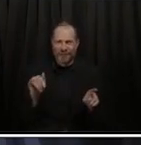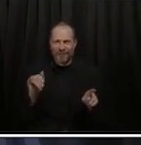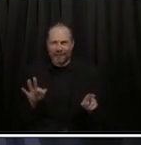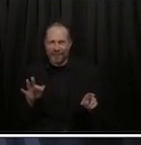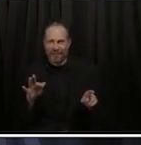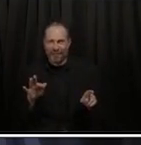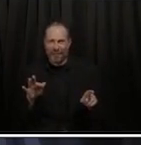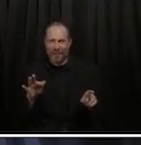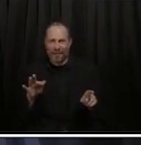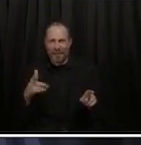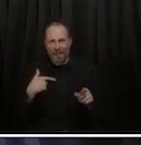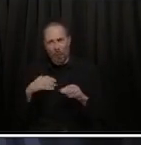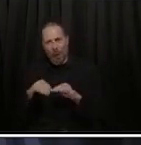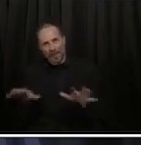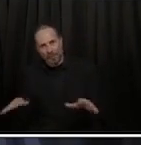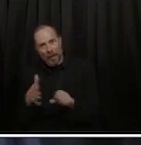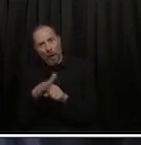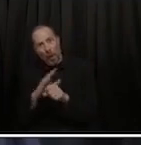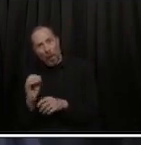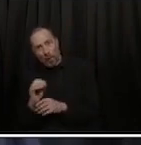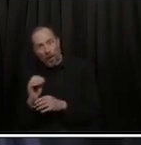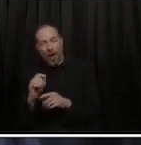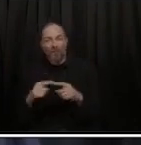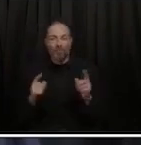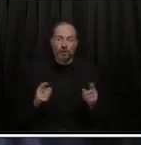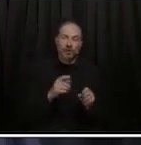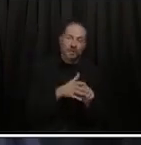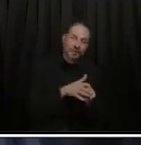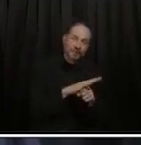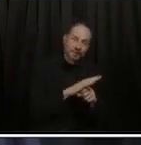there's widespread Omicron transmission versus